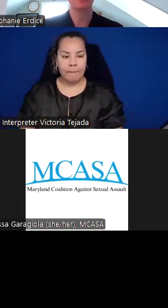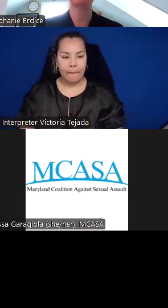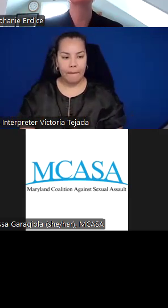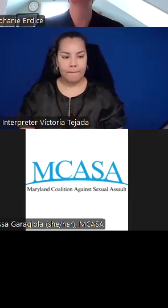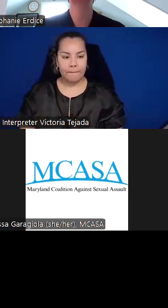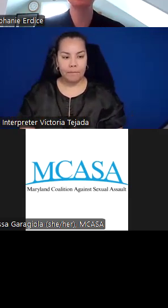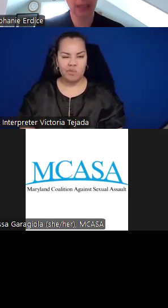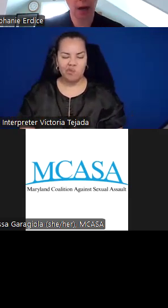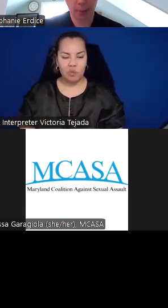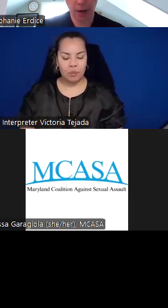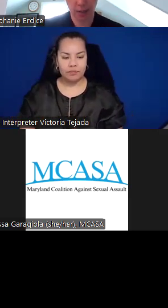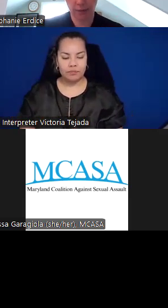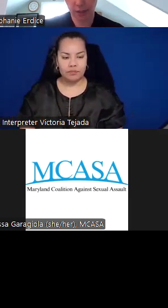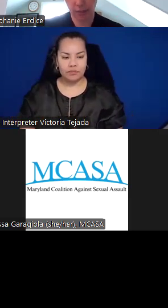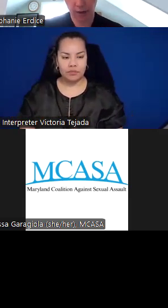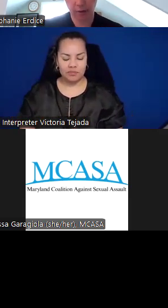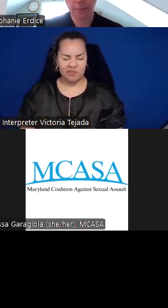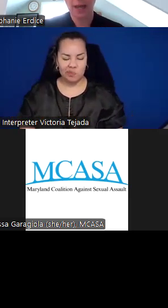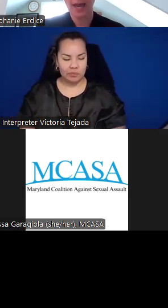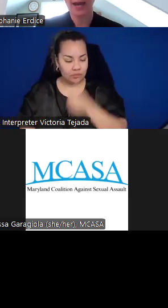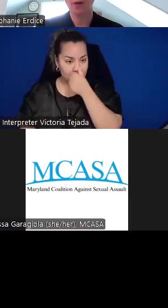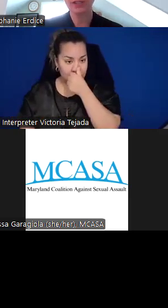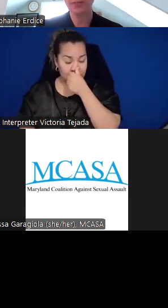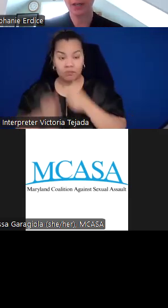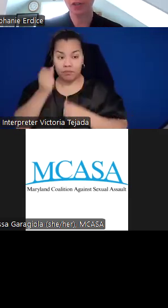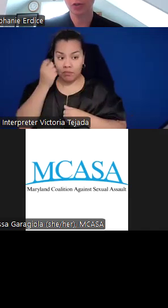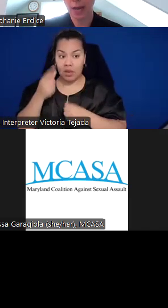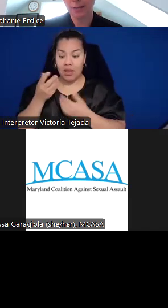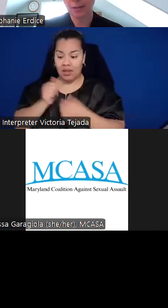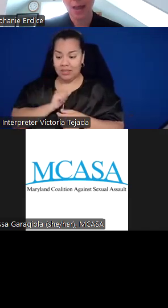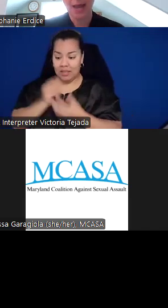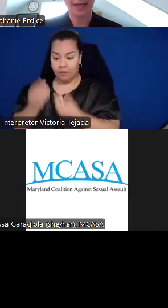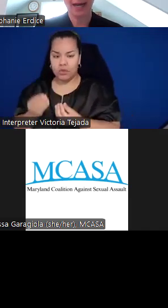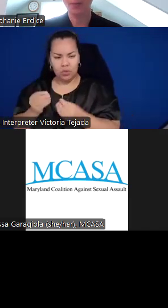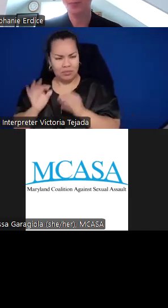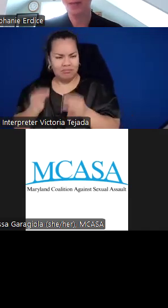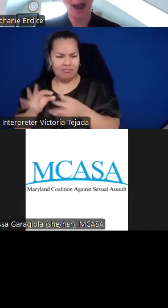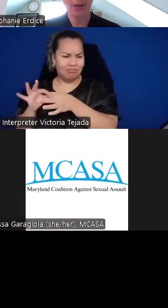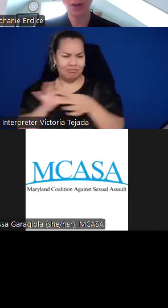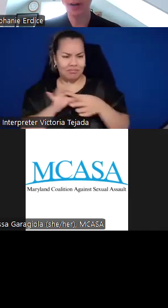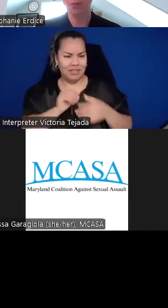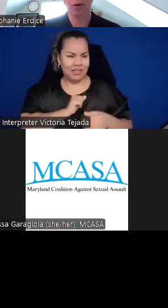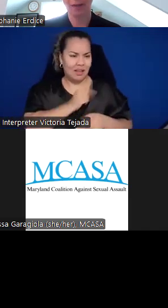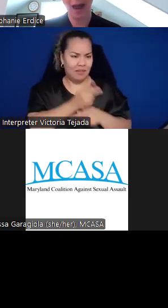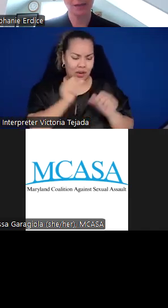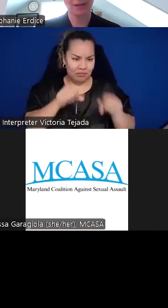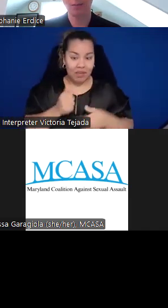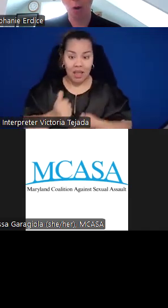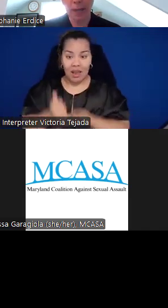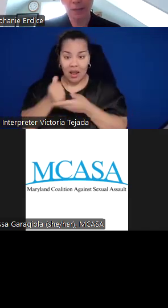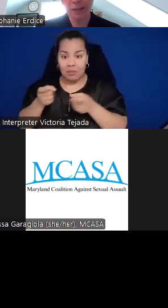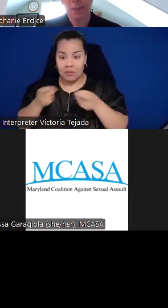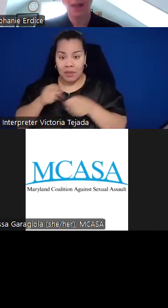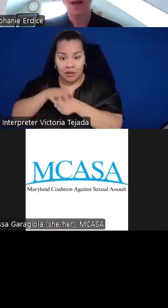Self-soothing is absolutely a part of self-care. It helps us manage stress. It can help us be happier and more relaxed